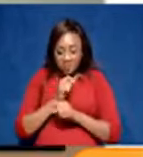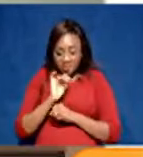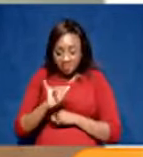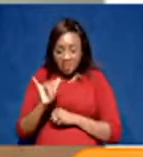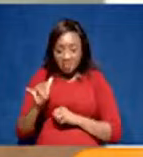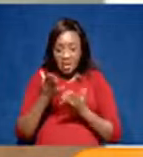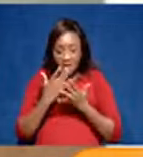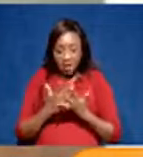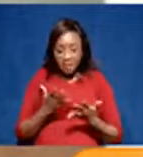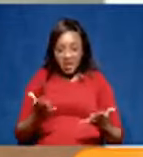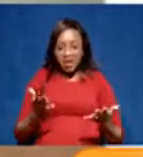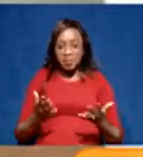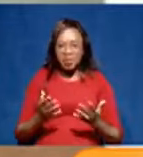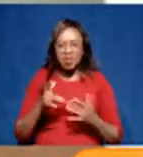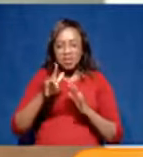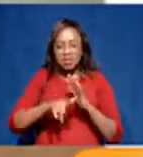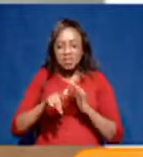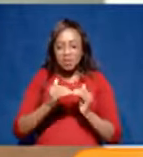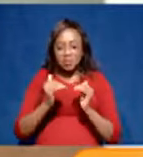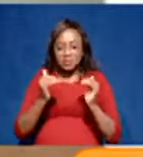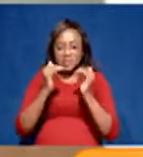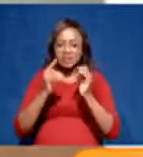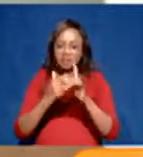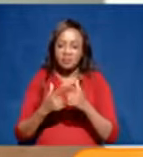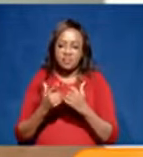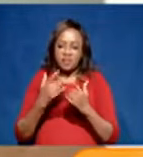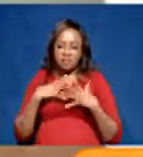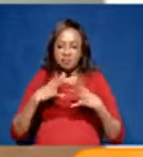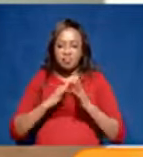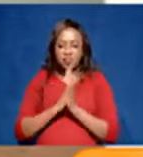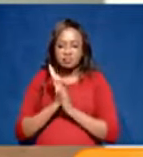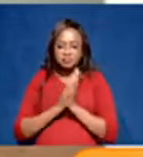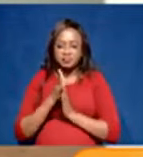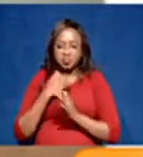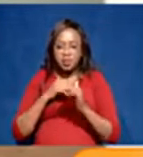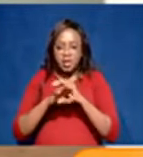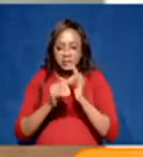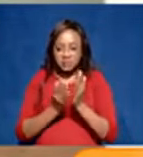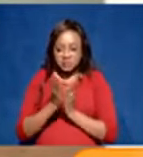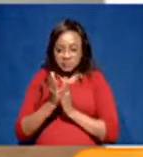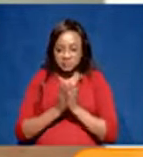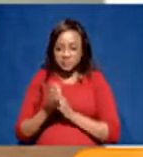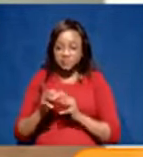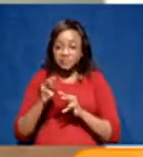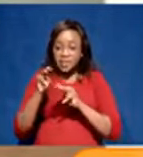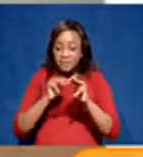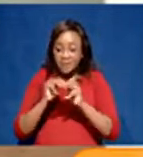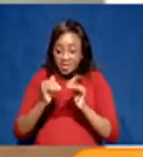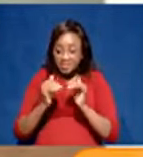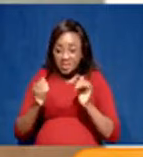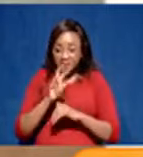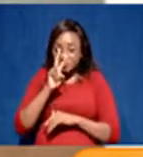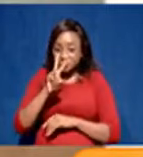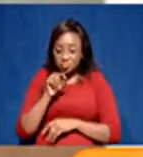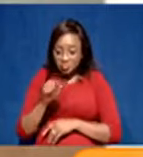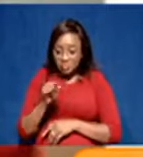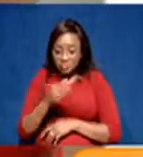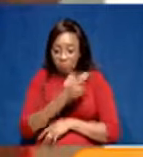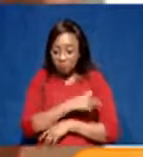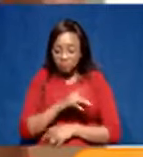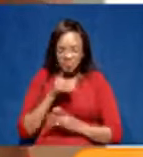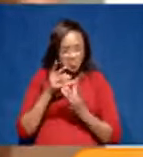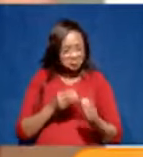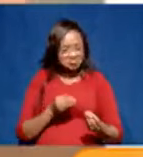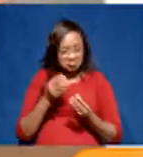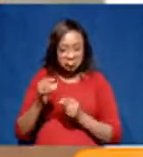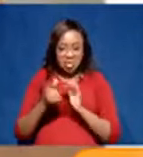able to access services. And let me tell you, the gang, that managing level two dispensary is the easiest. For example,